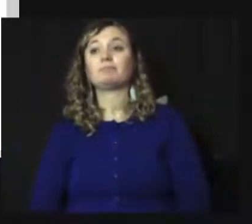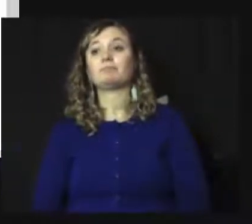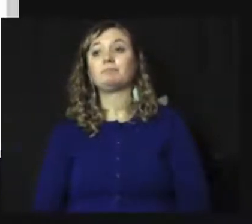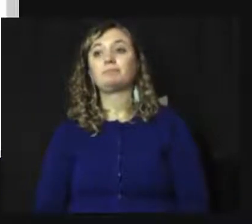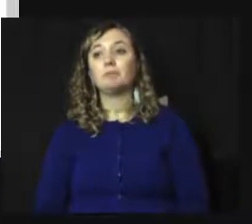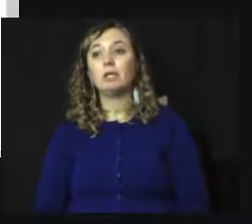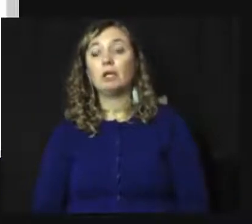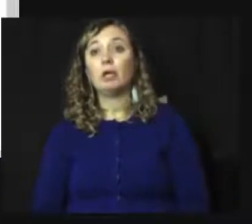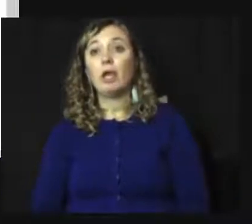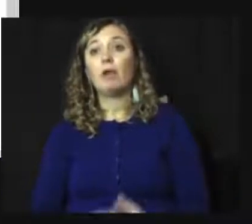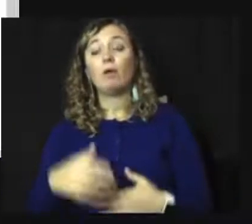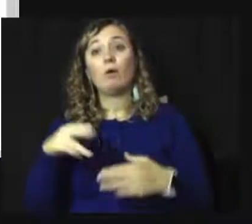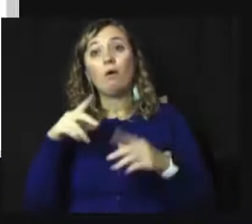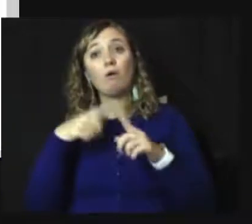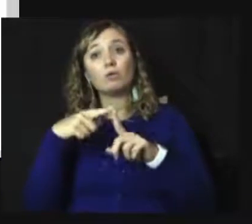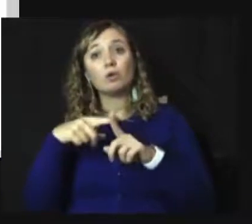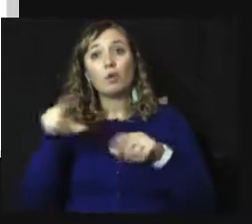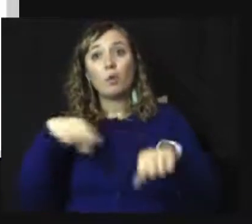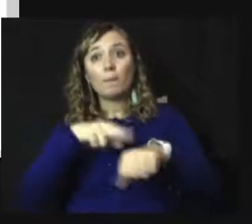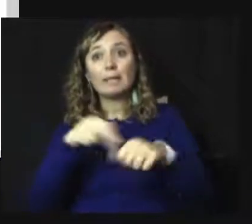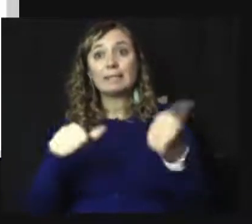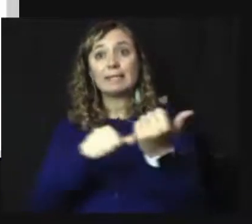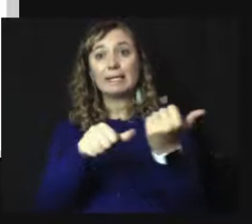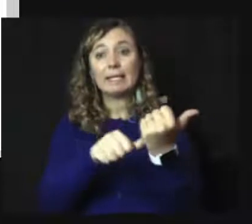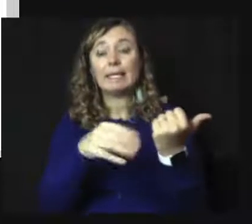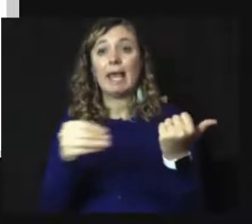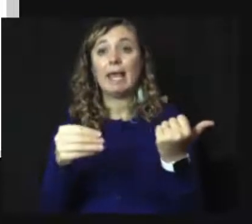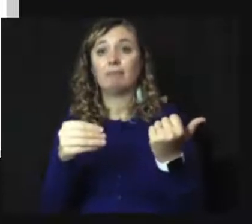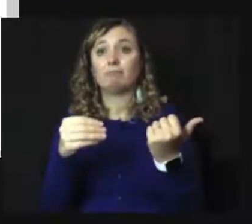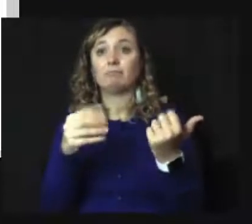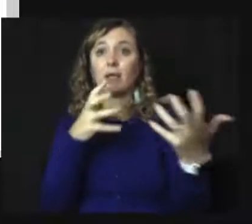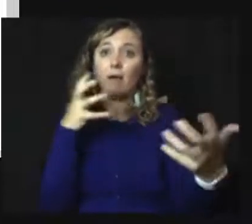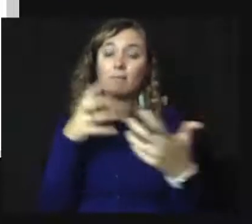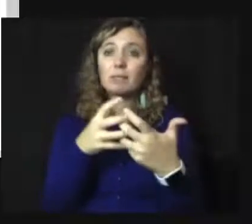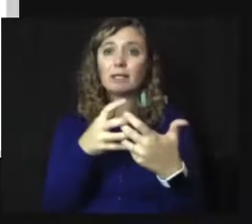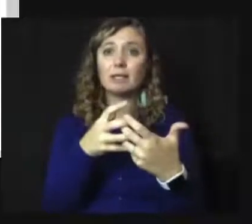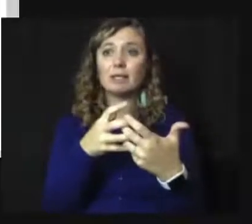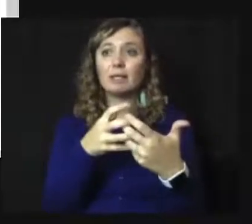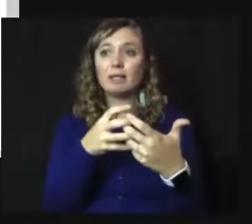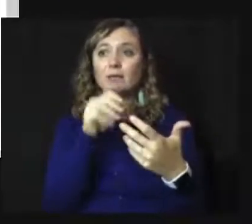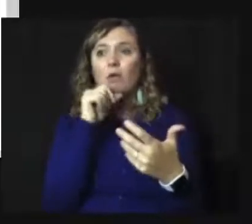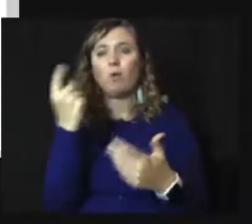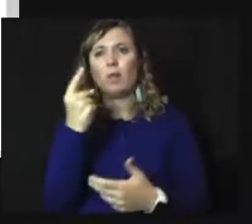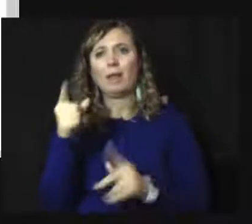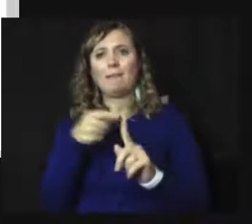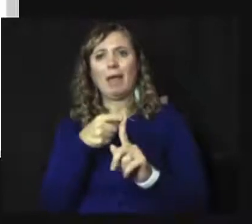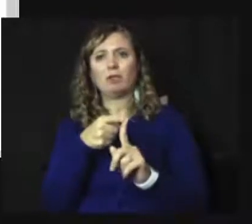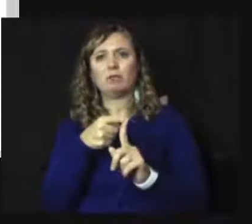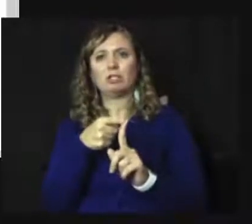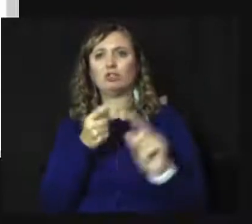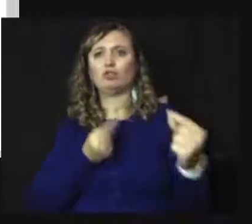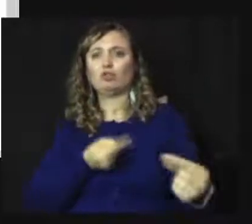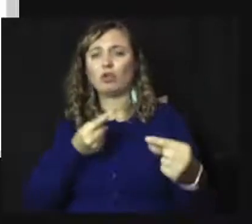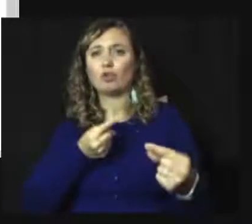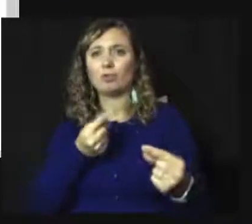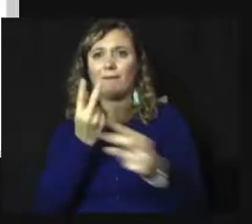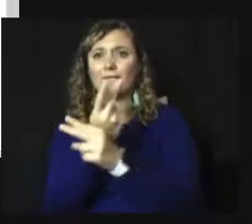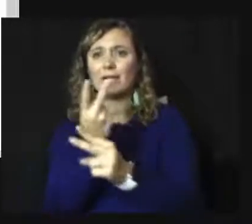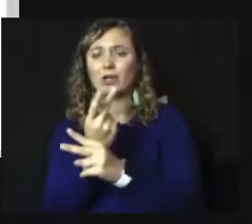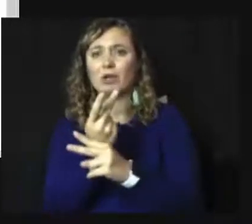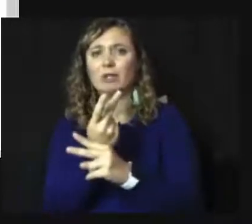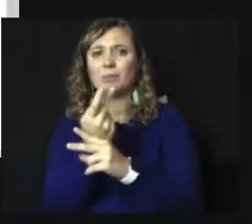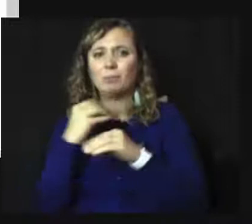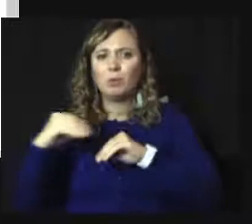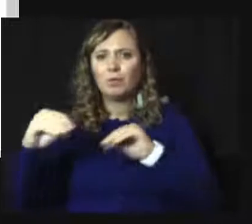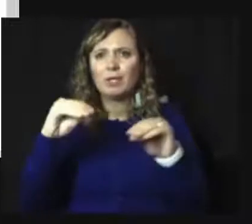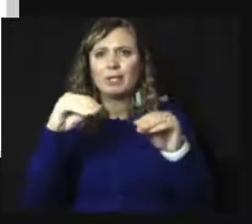accommodation. So stories that are not just about like the struggle of trying to figure out how to move in the world, but